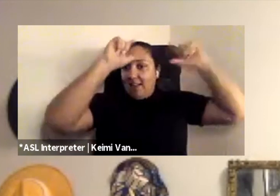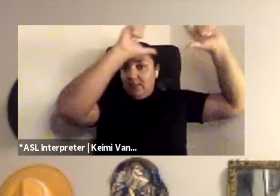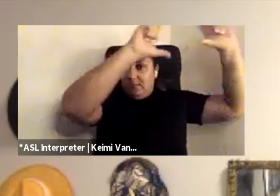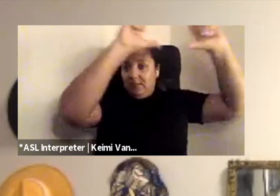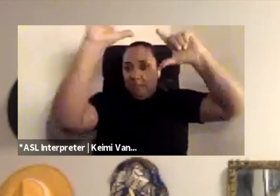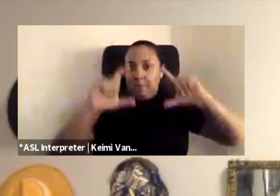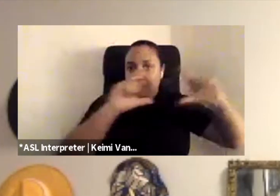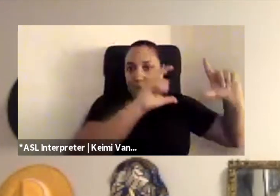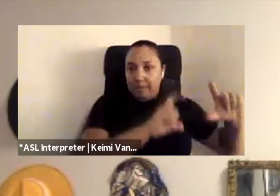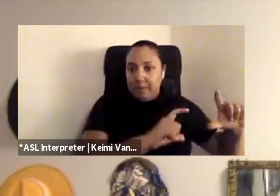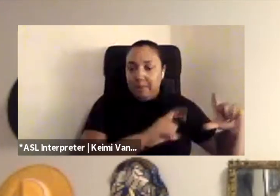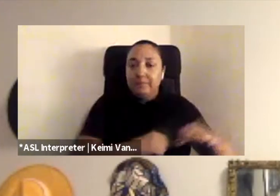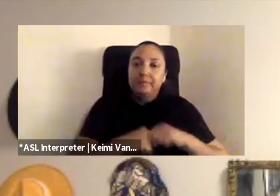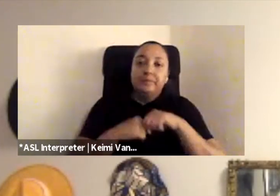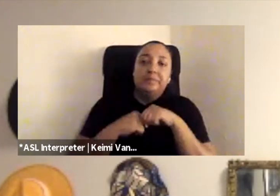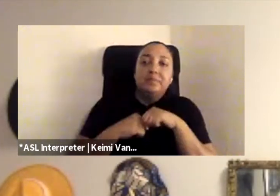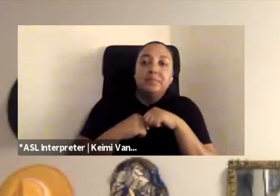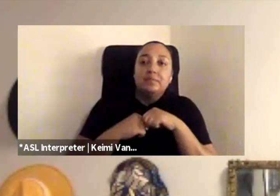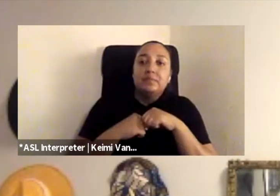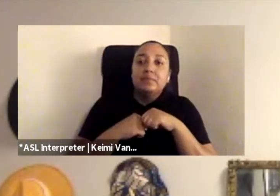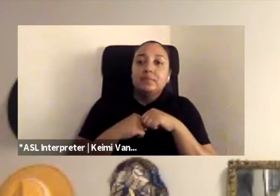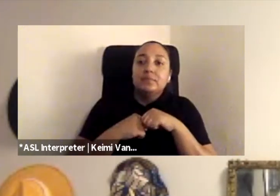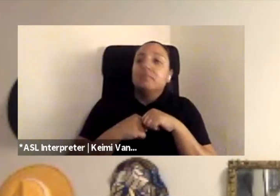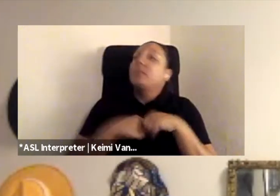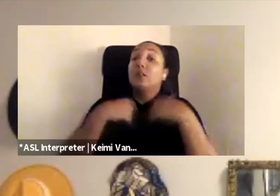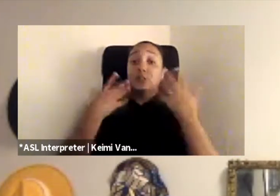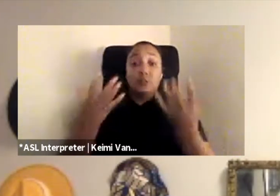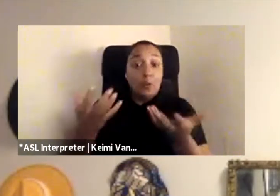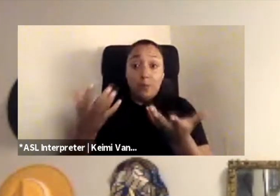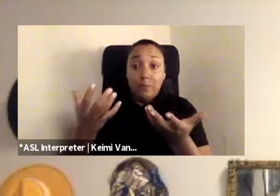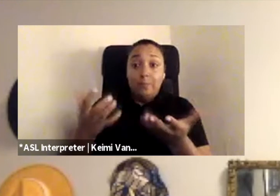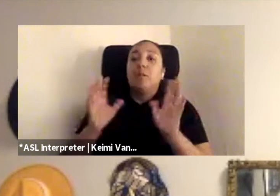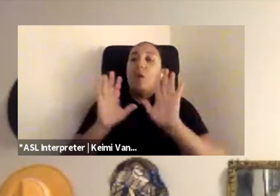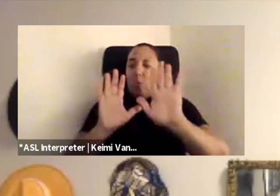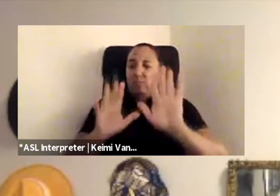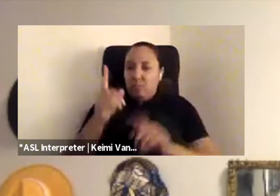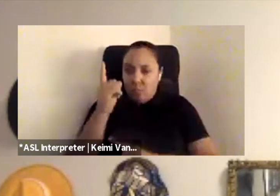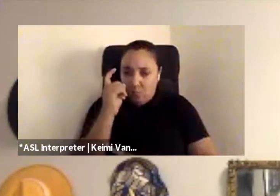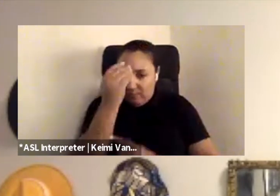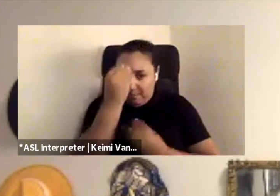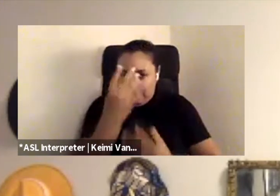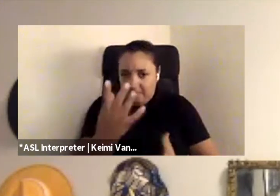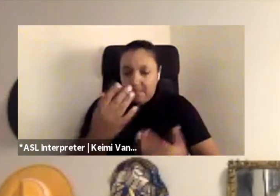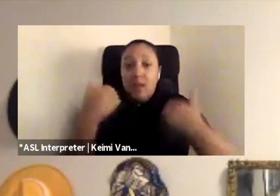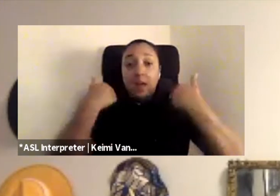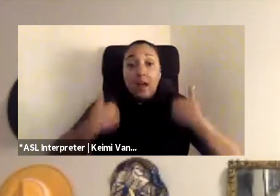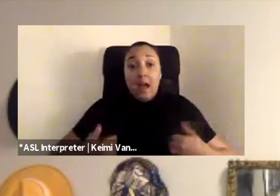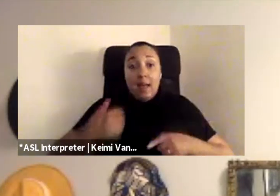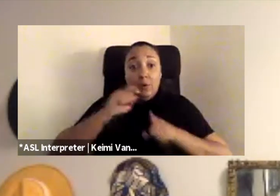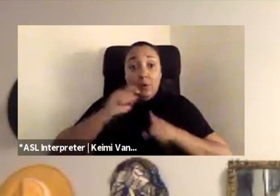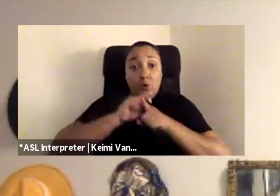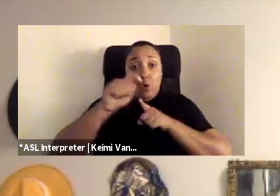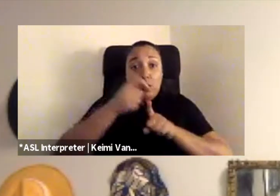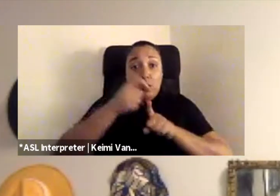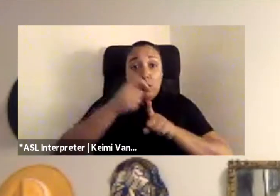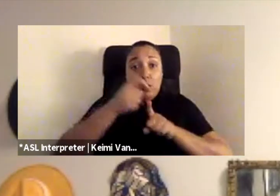wall. And so we know that, oh, and one more thing. I am calling in from the land of